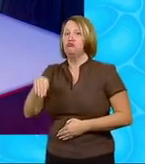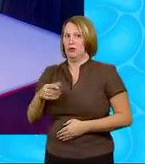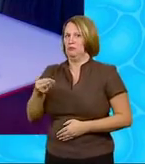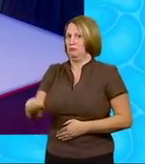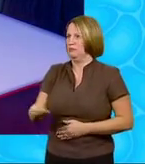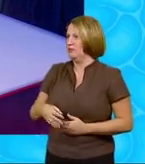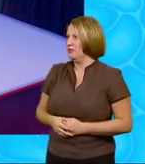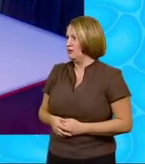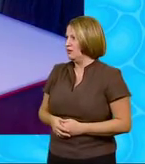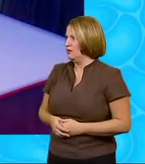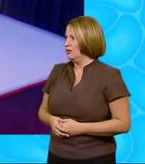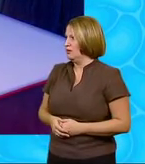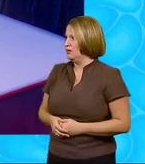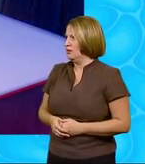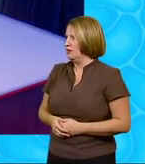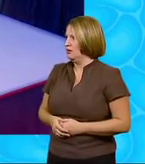buzzers.